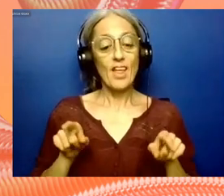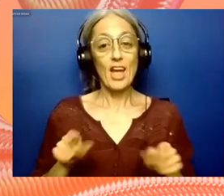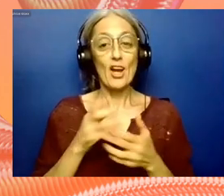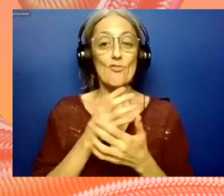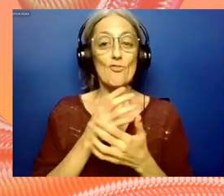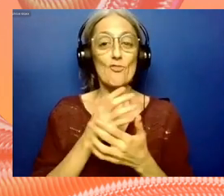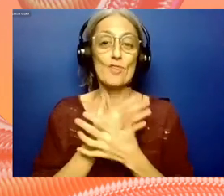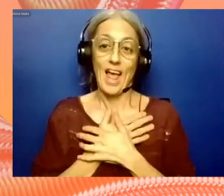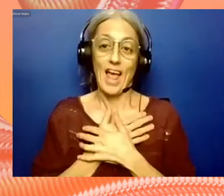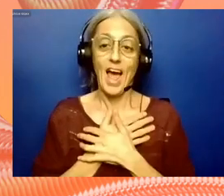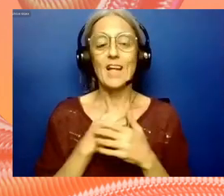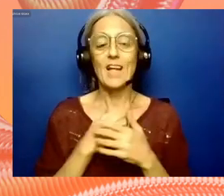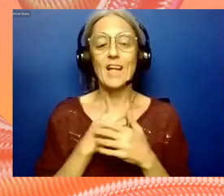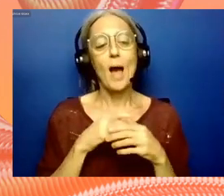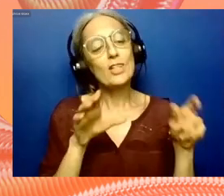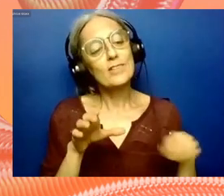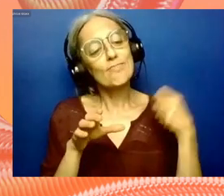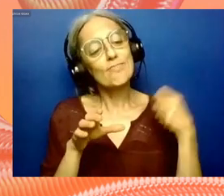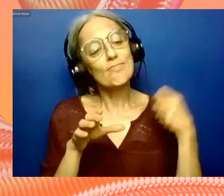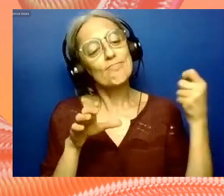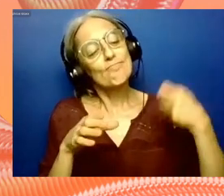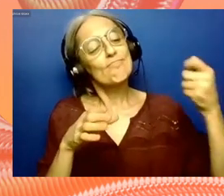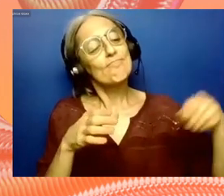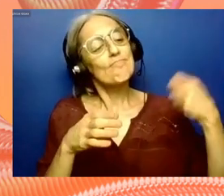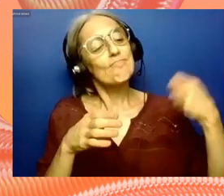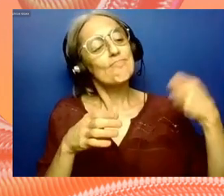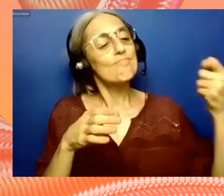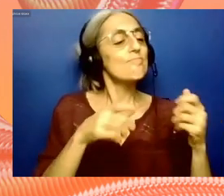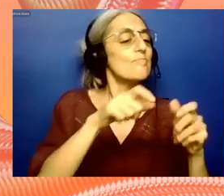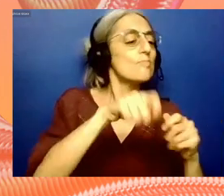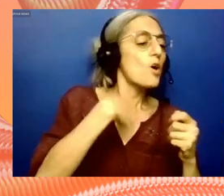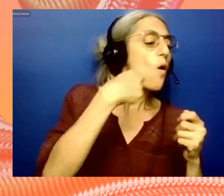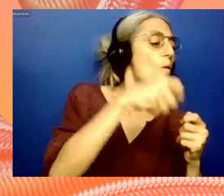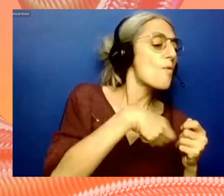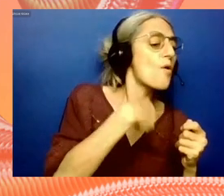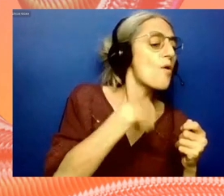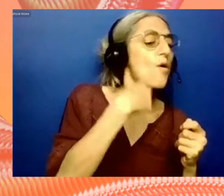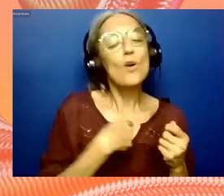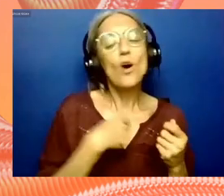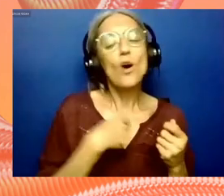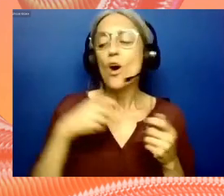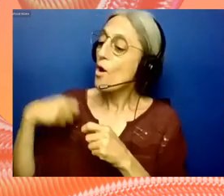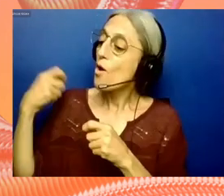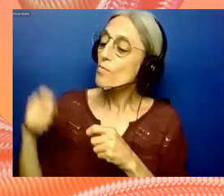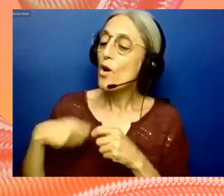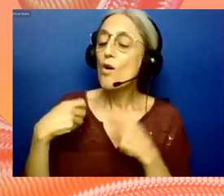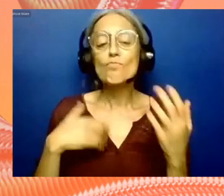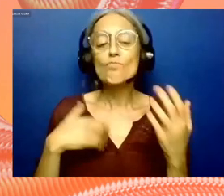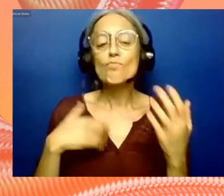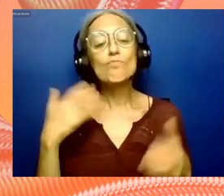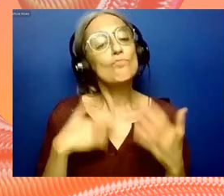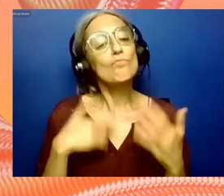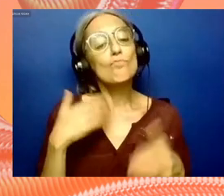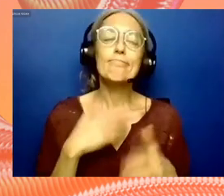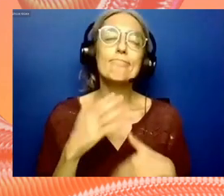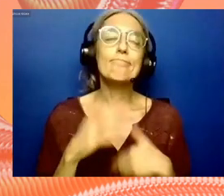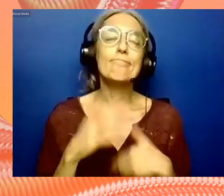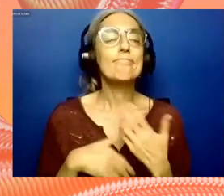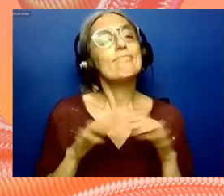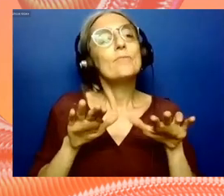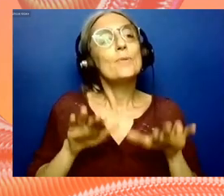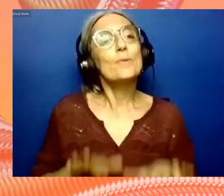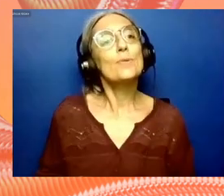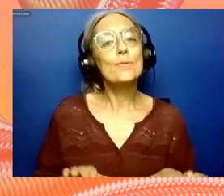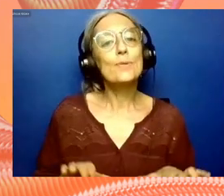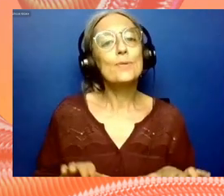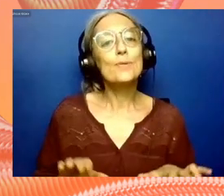working it through. And then there's the moment where they're like, are you done? And I'm like, yep, I'm almost